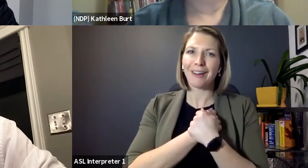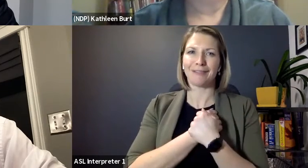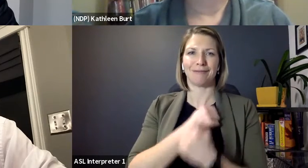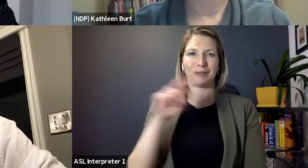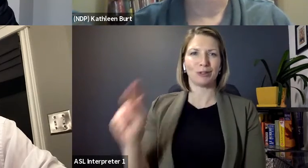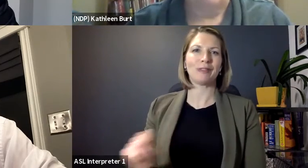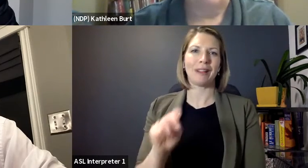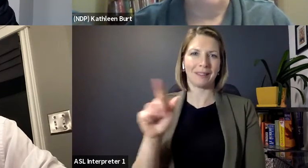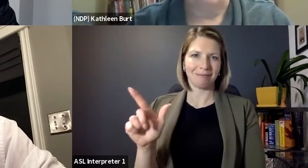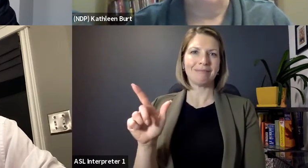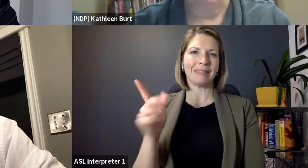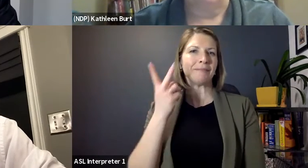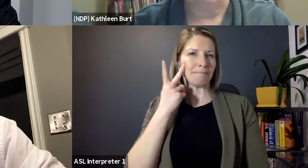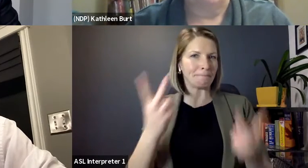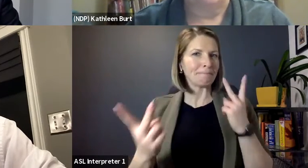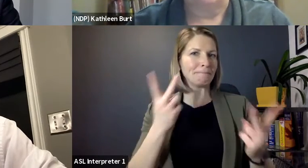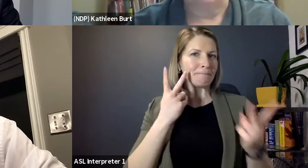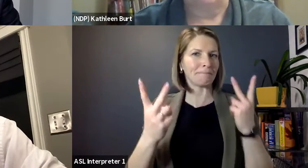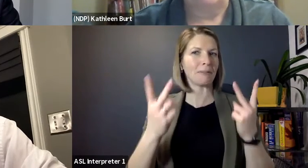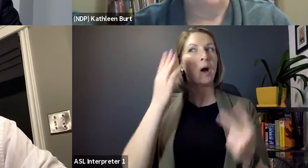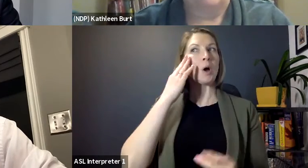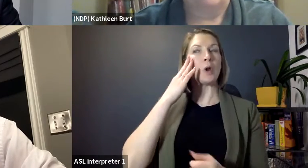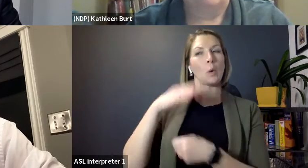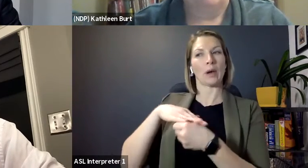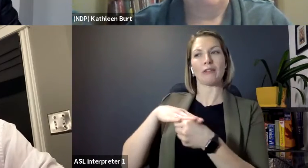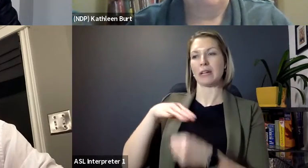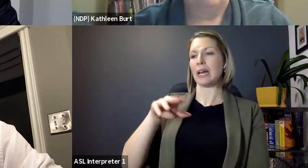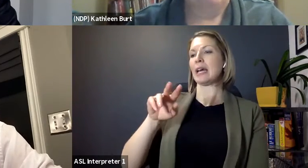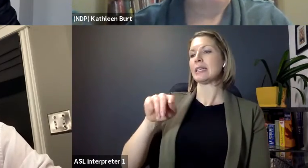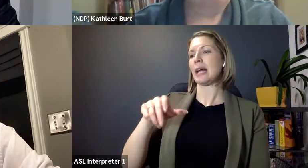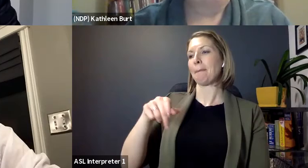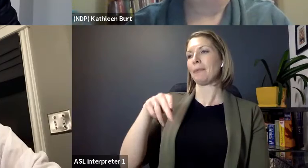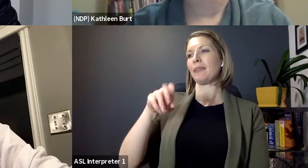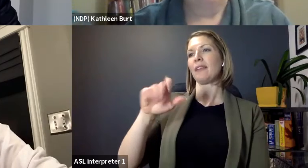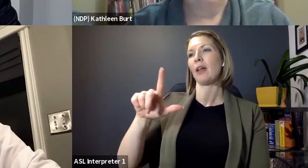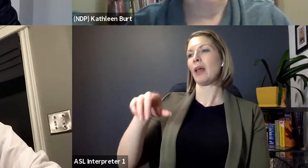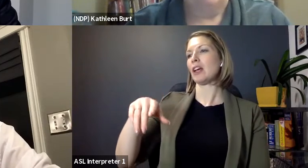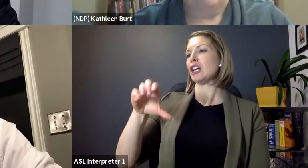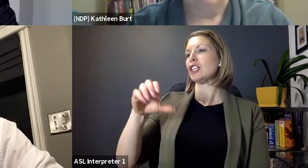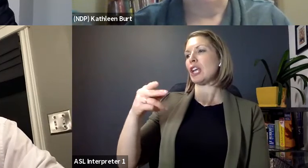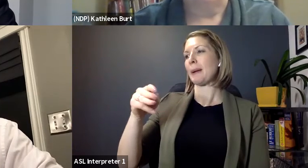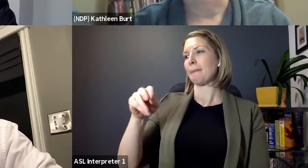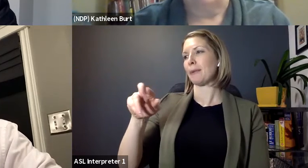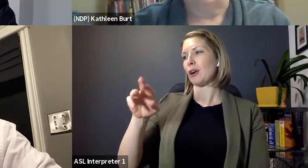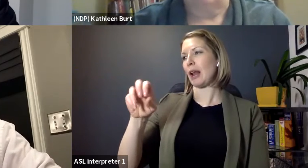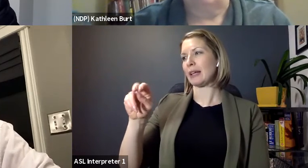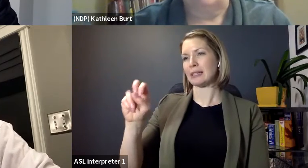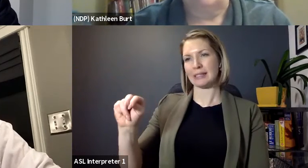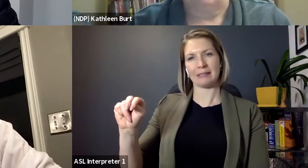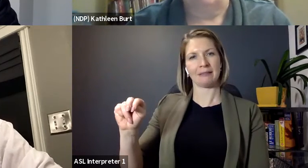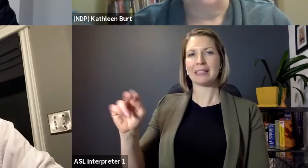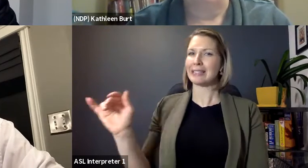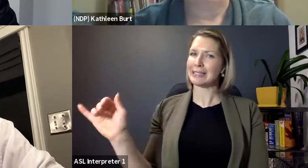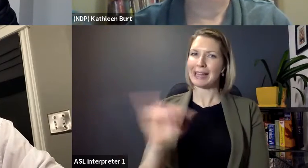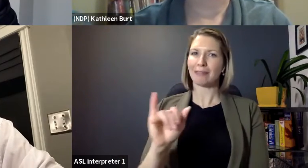And I know that Topsail, Chamberlains, and Paradise are no different. I earned my Bachelor of Education degree